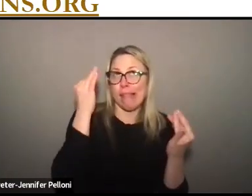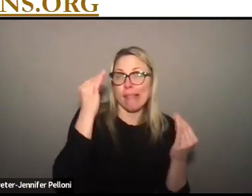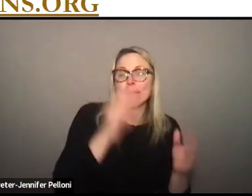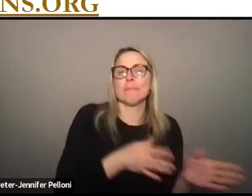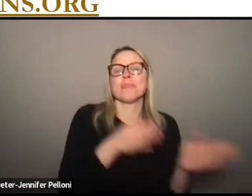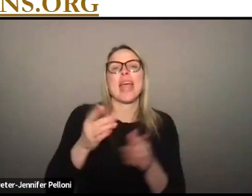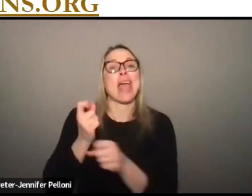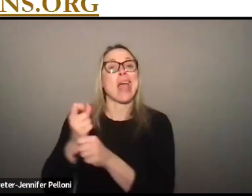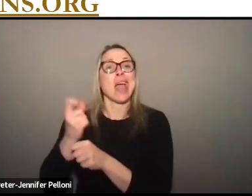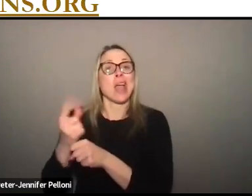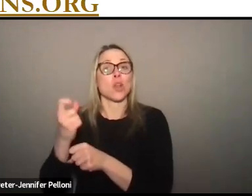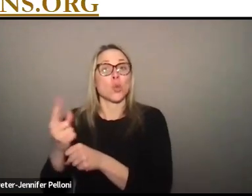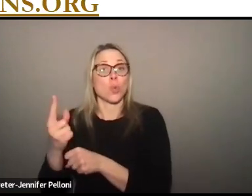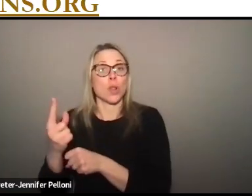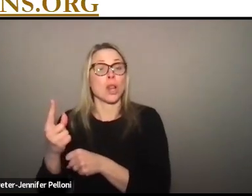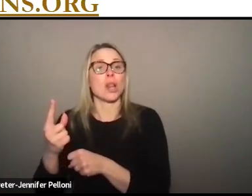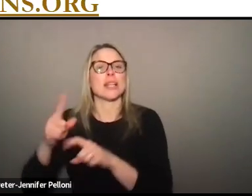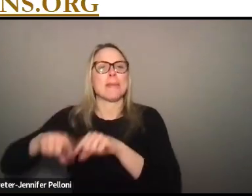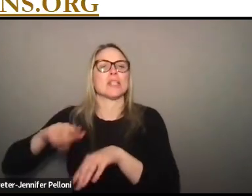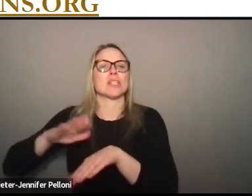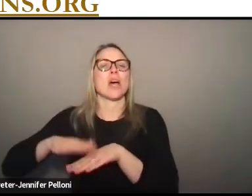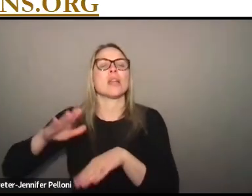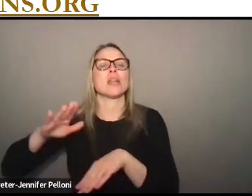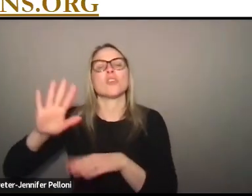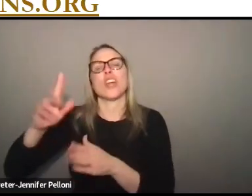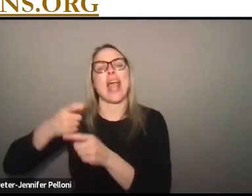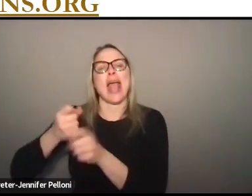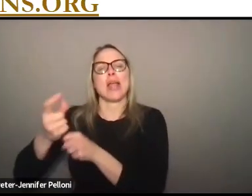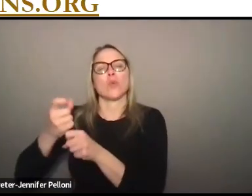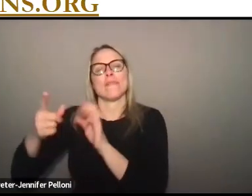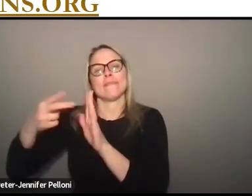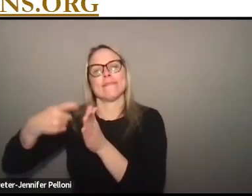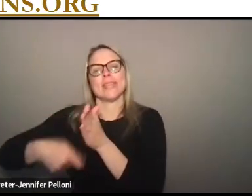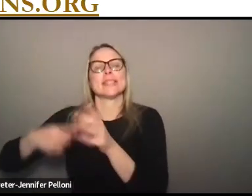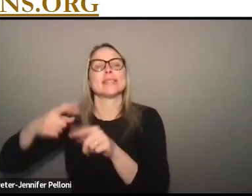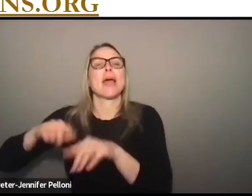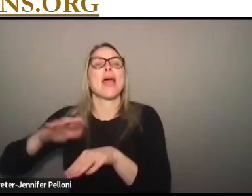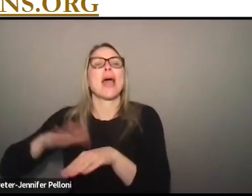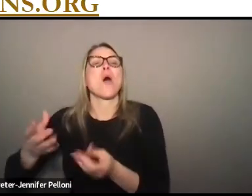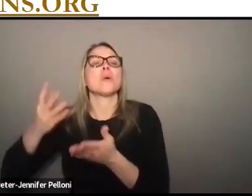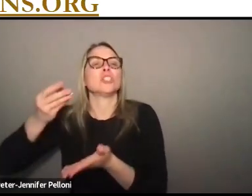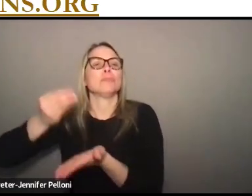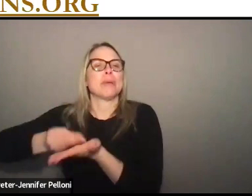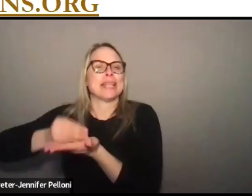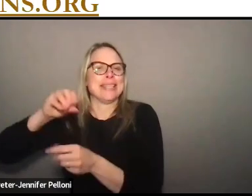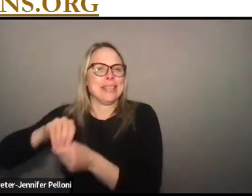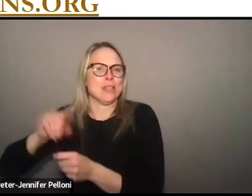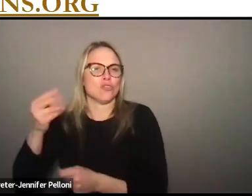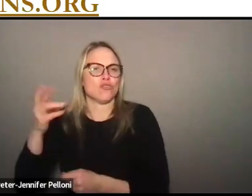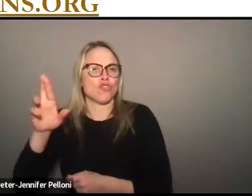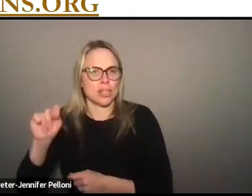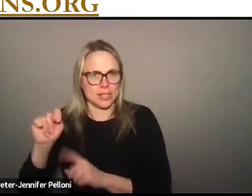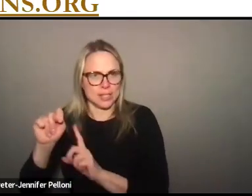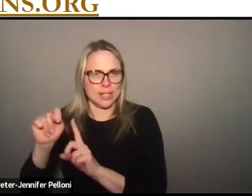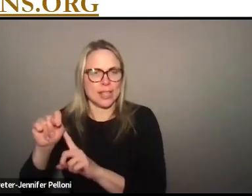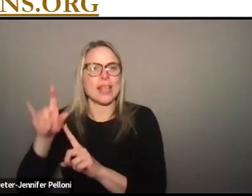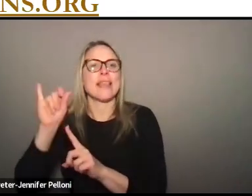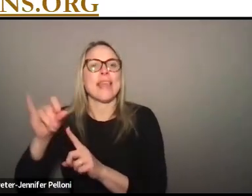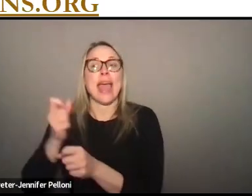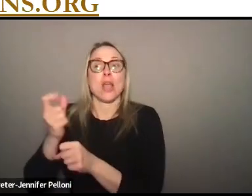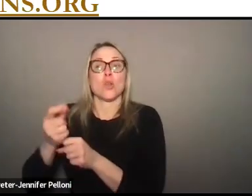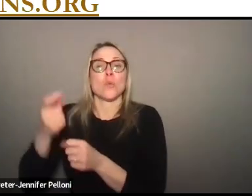it's based upon the balance in the trust, and that is divided into quarters.